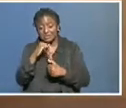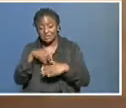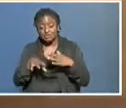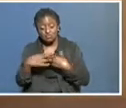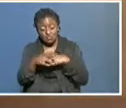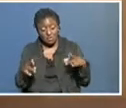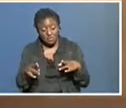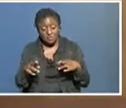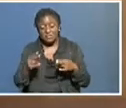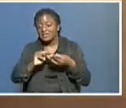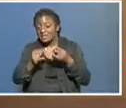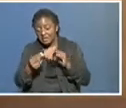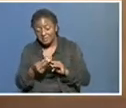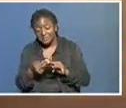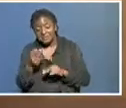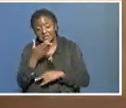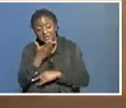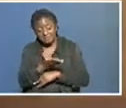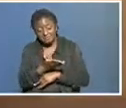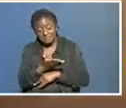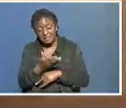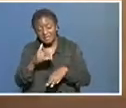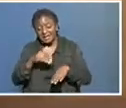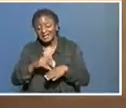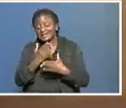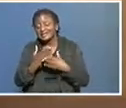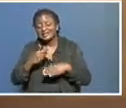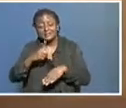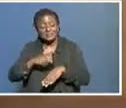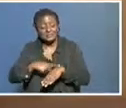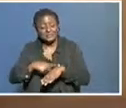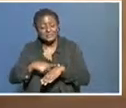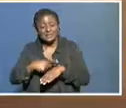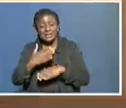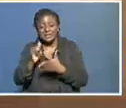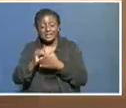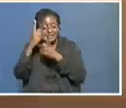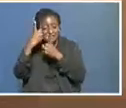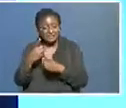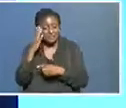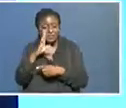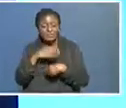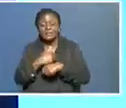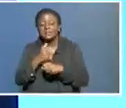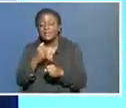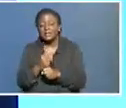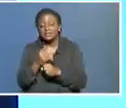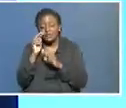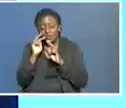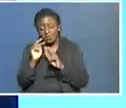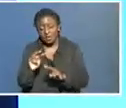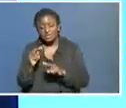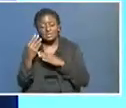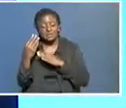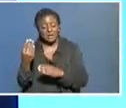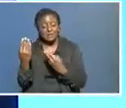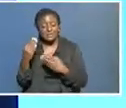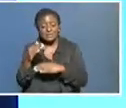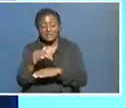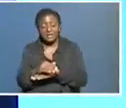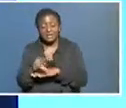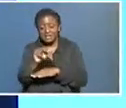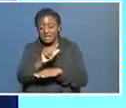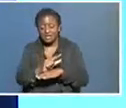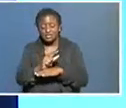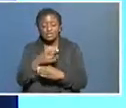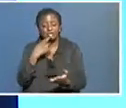the numbers. And at some point, that decision would be made. You're watching The Bahamas Tonight, the